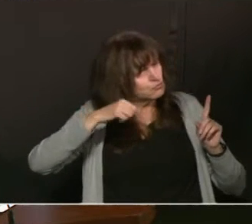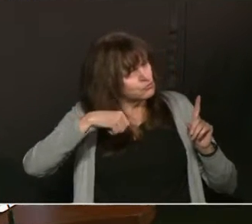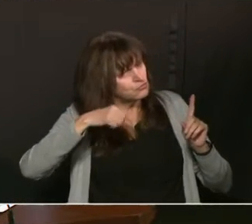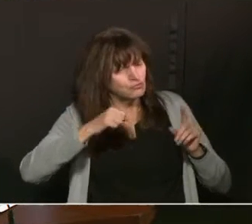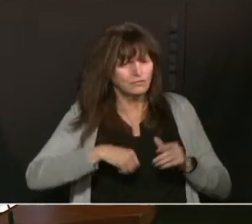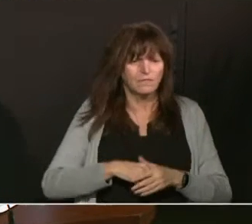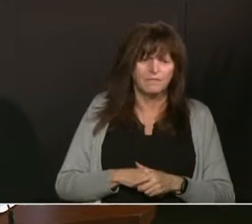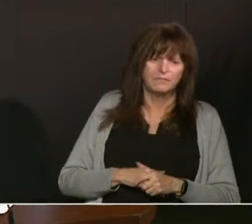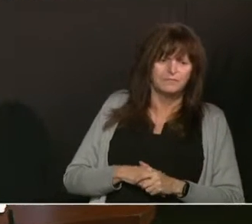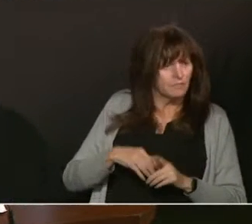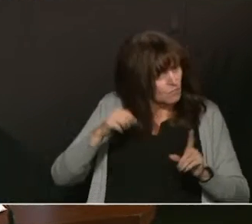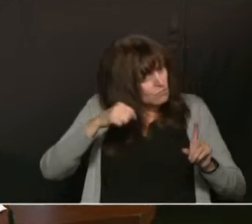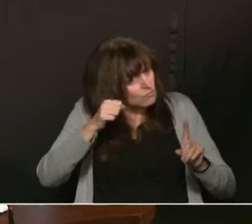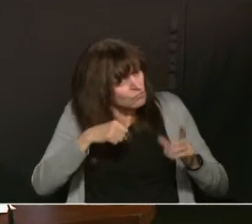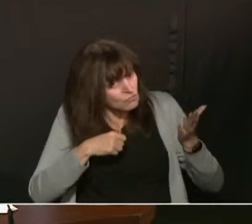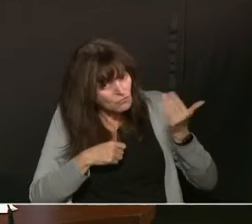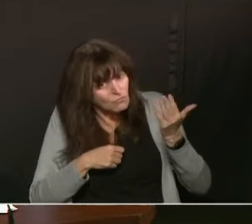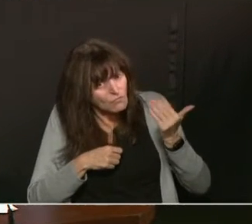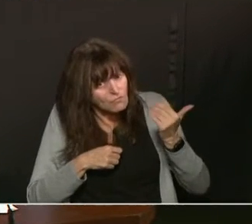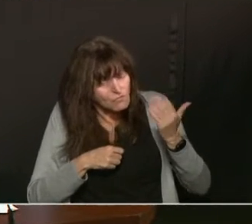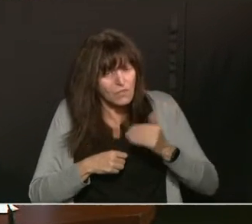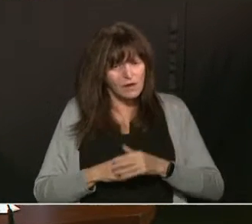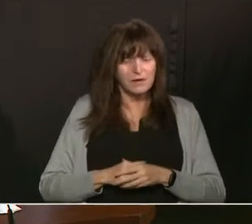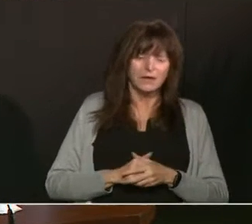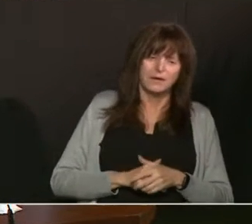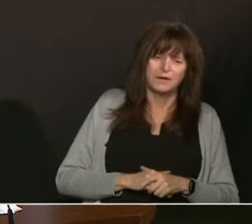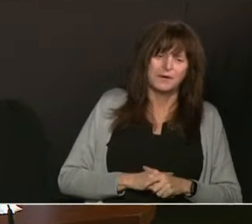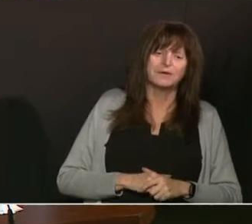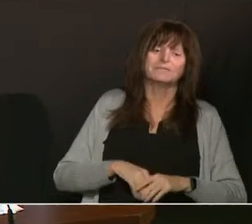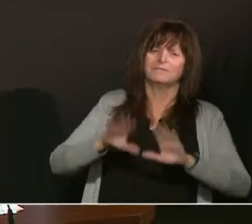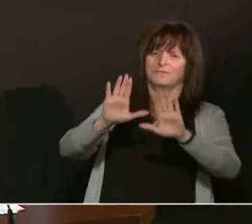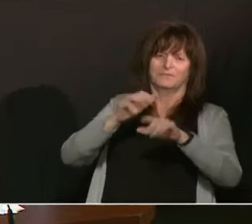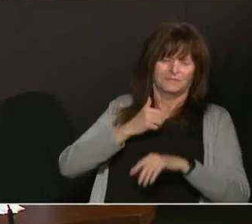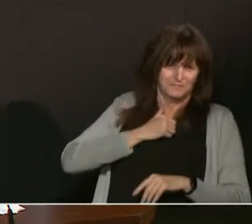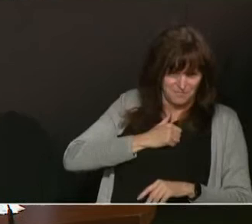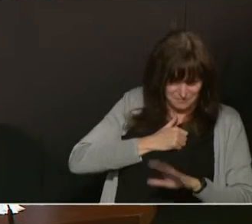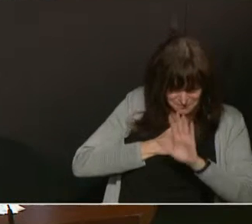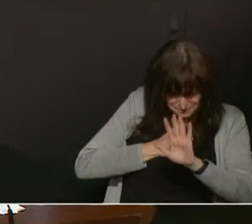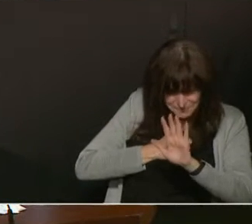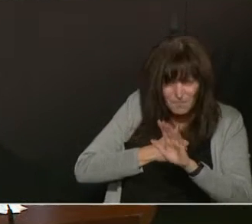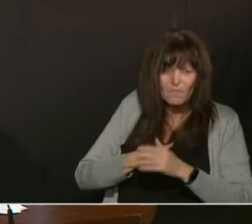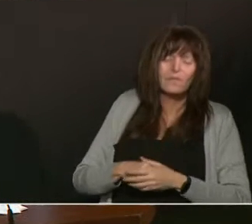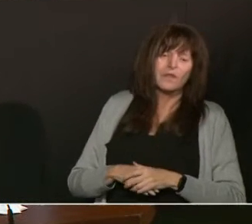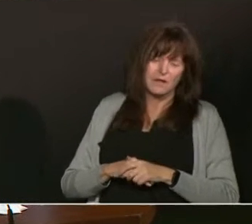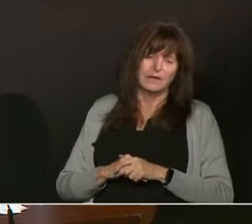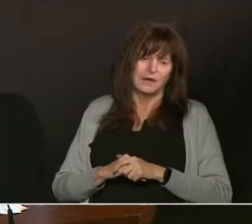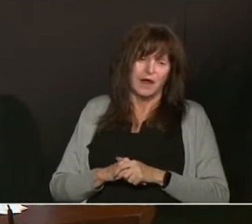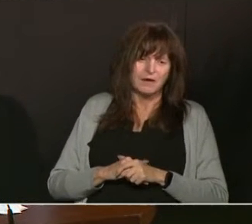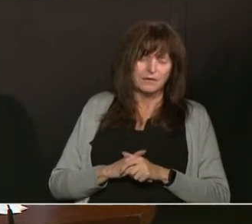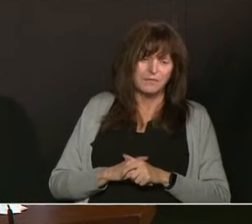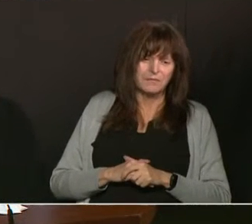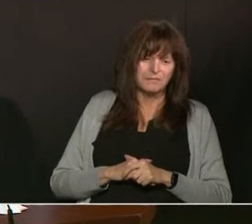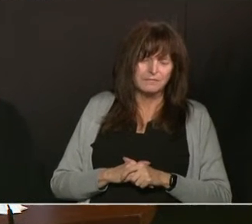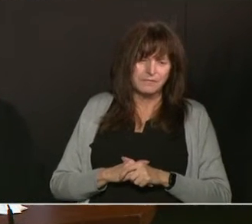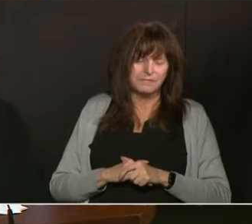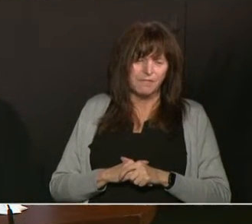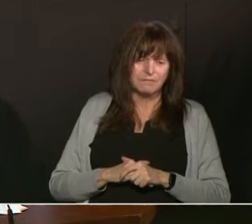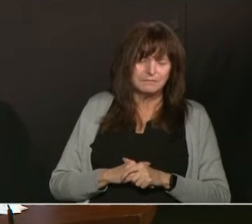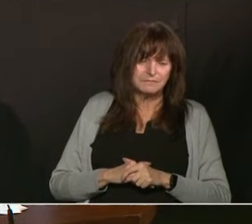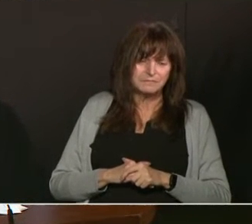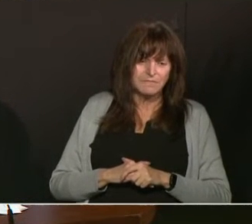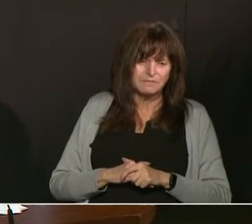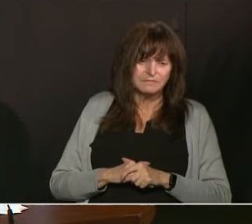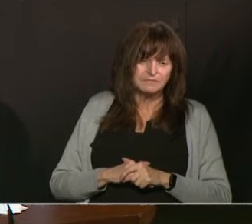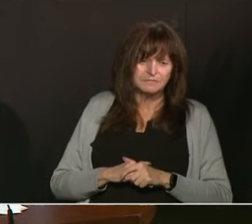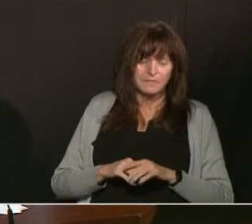I hear you well, Stephanie. Perfect. Okay, so now that the province has lowered the eligibility for